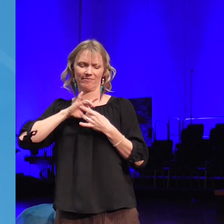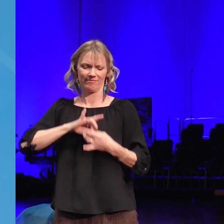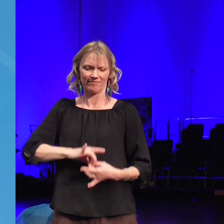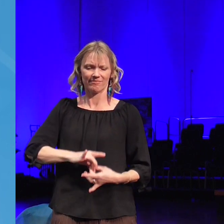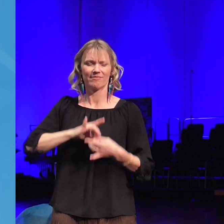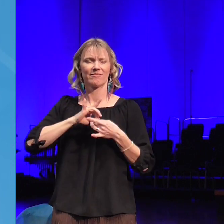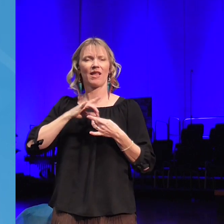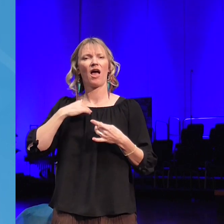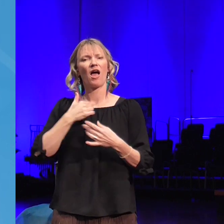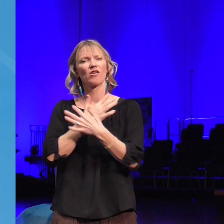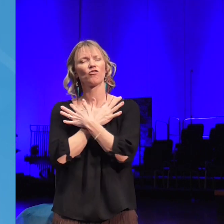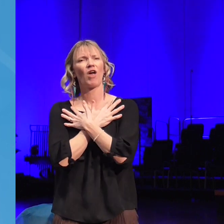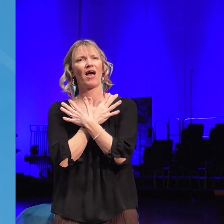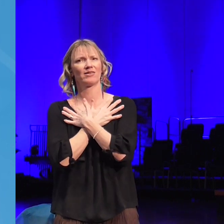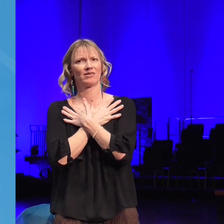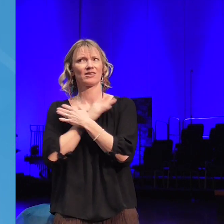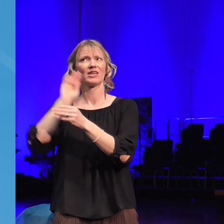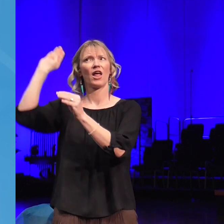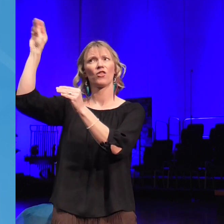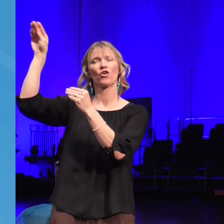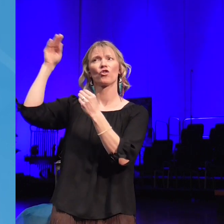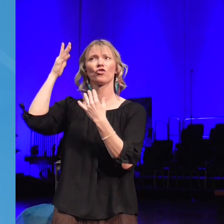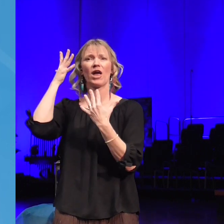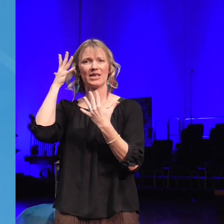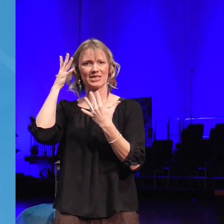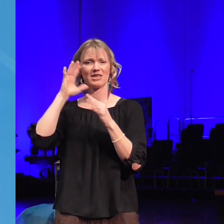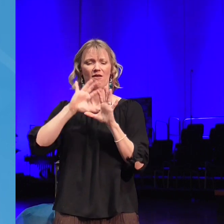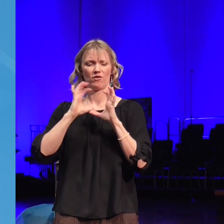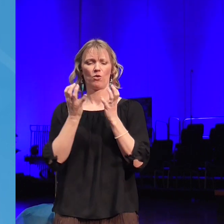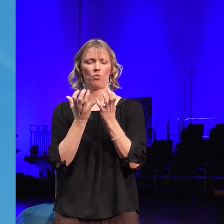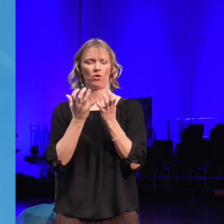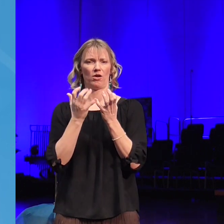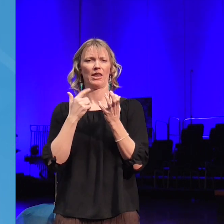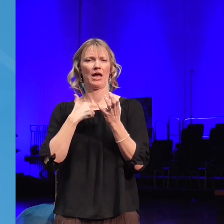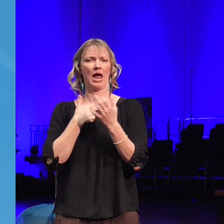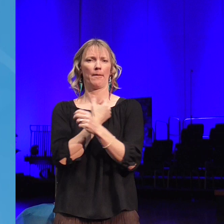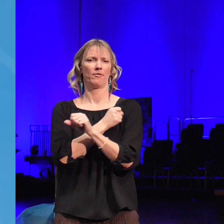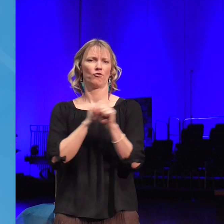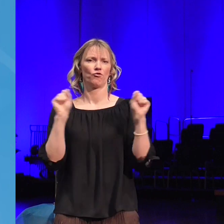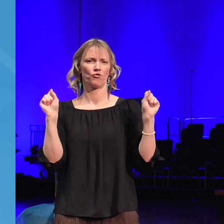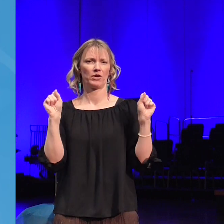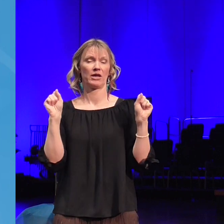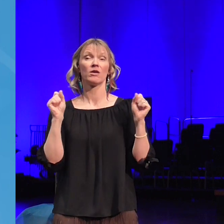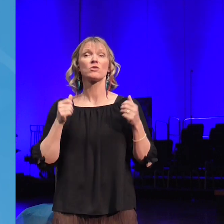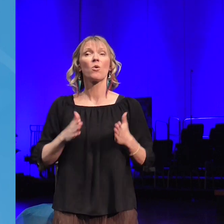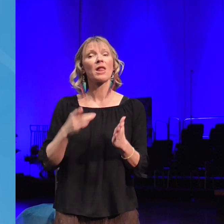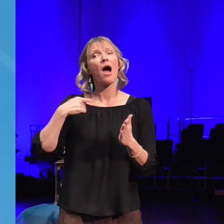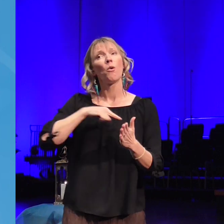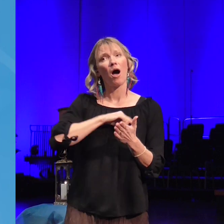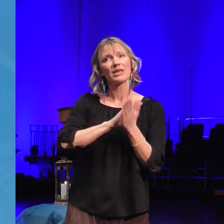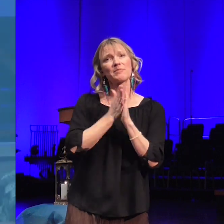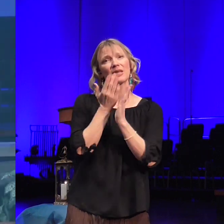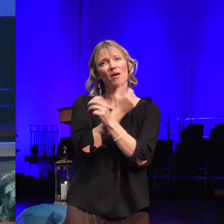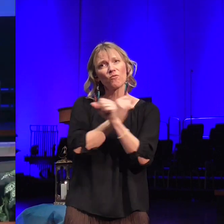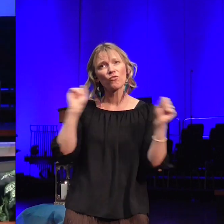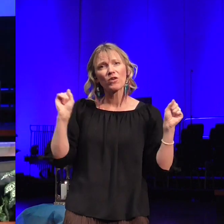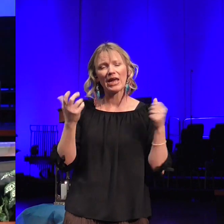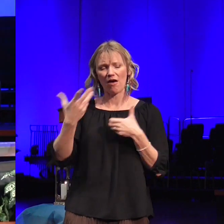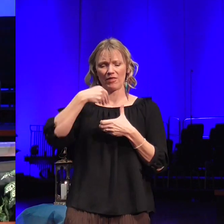I rest in the grace of the world and am free." So let us be free in that inner world of the Most